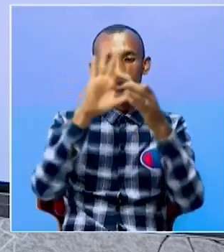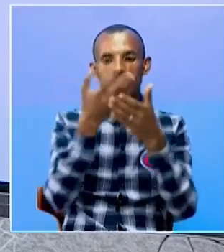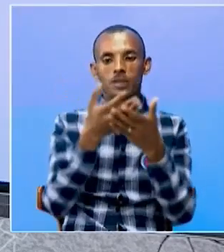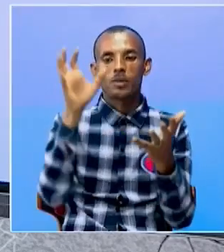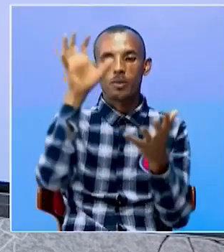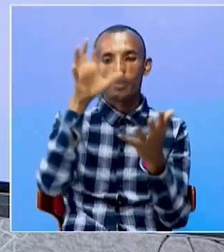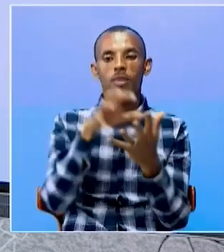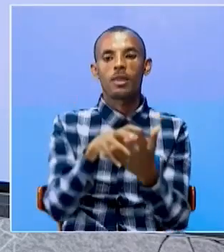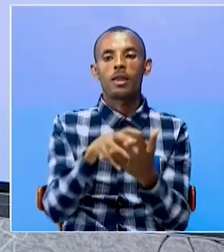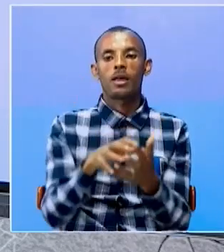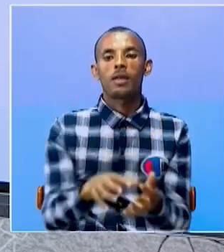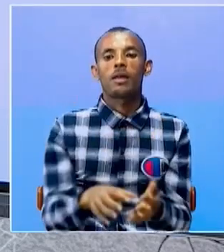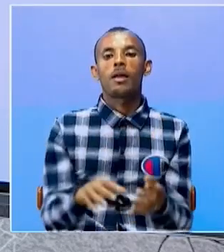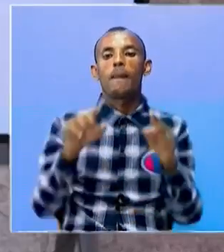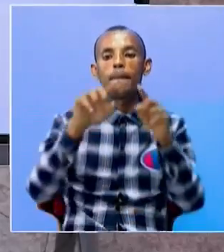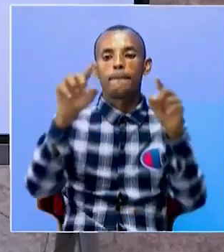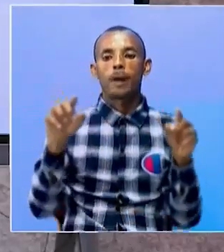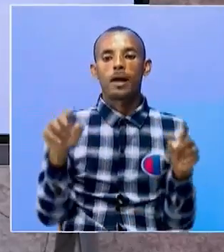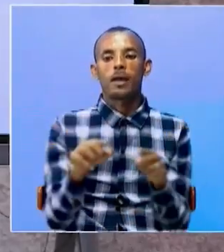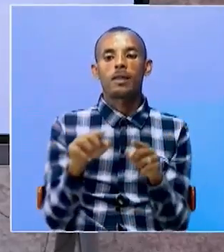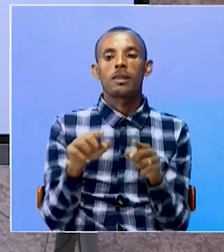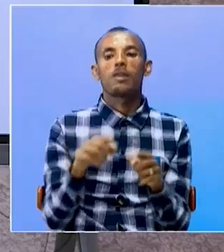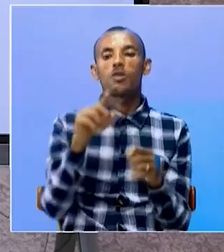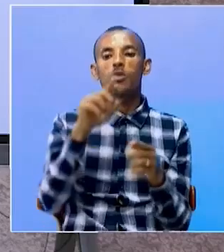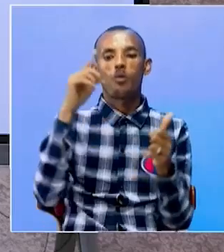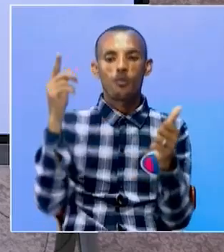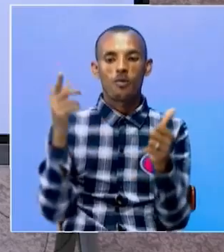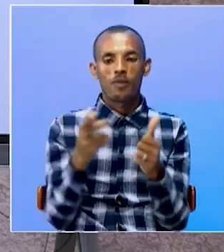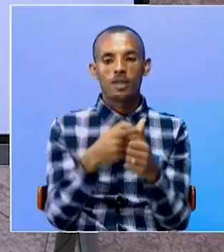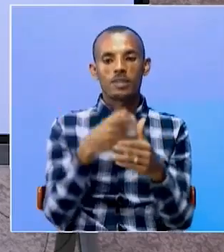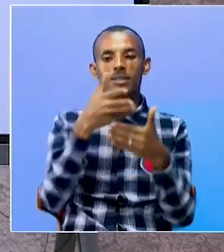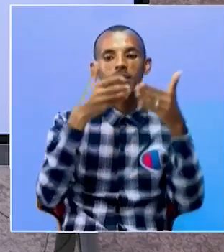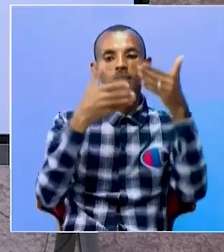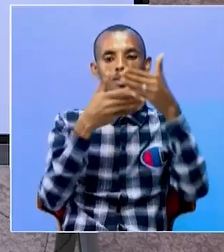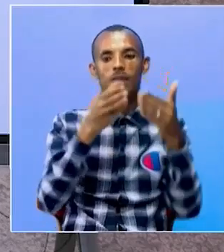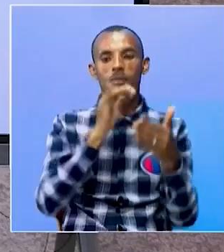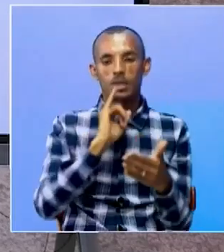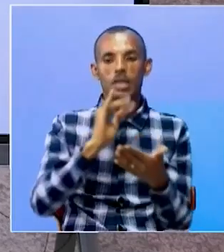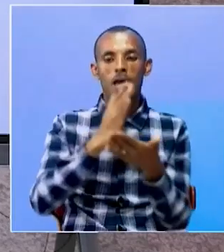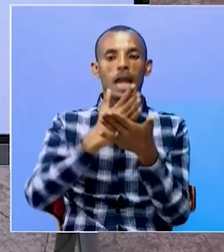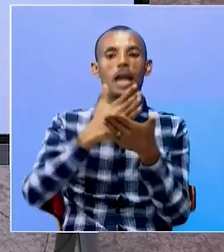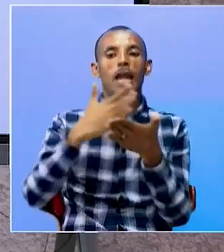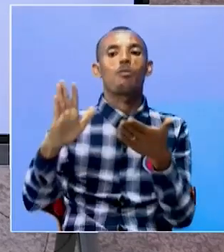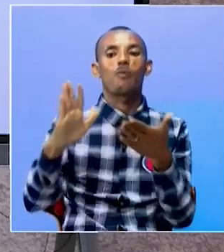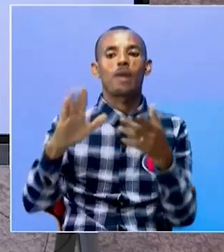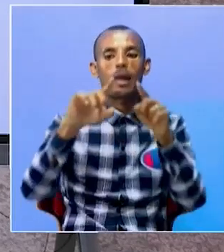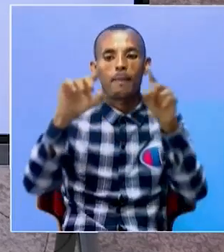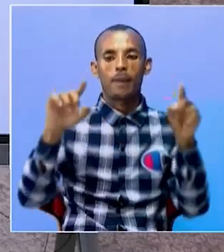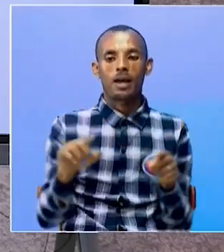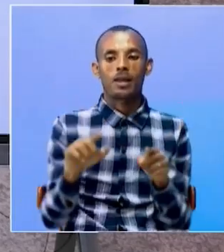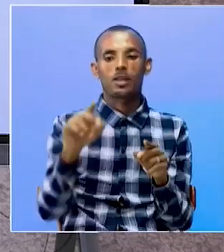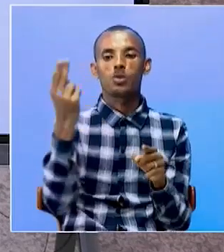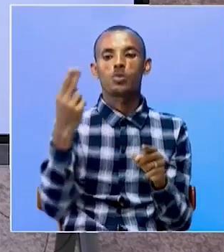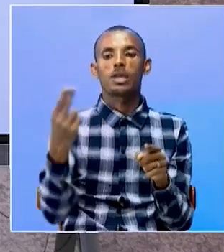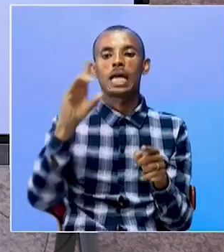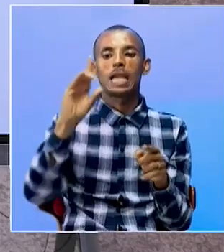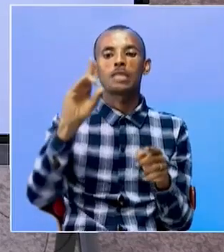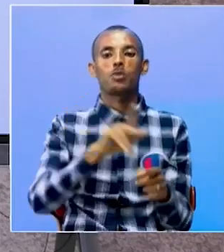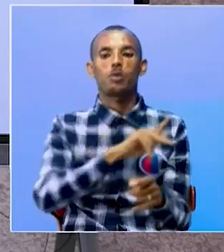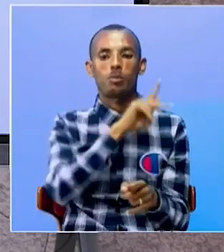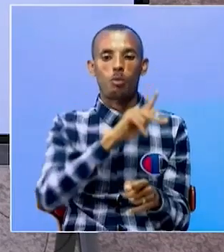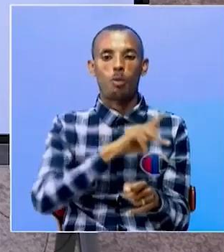containing brackets, your first step is removing the bracket using distributive